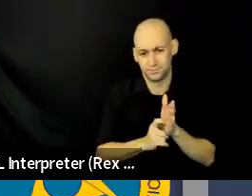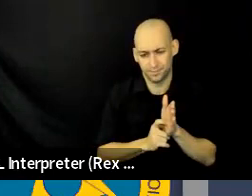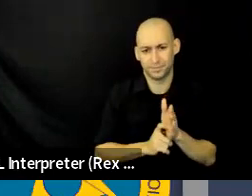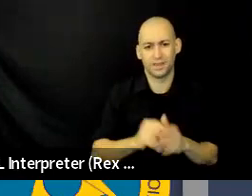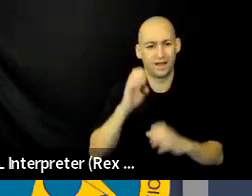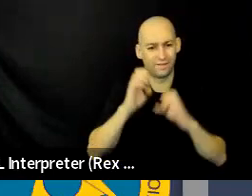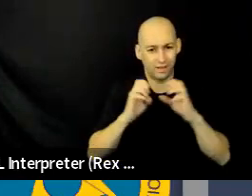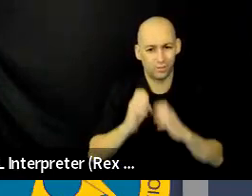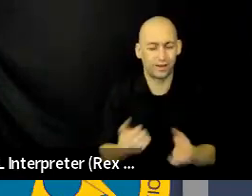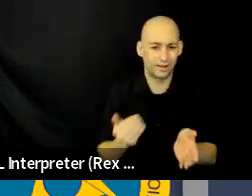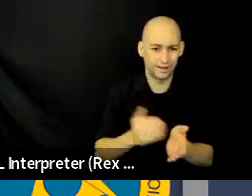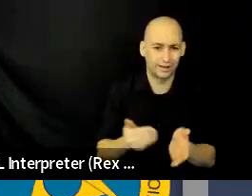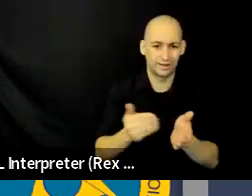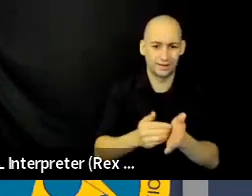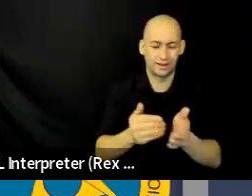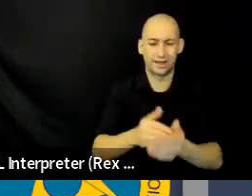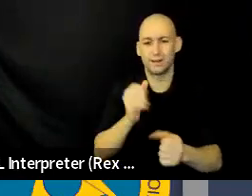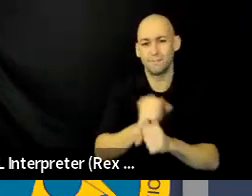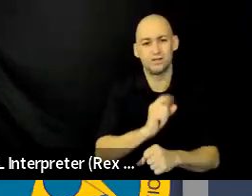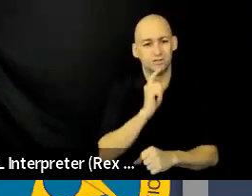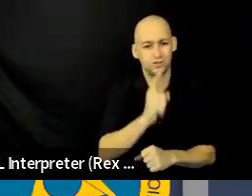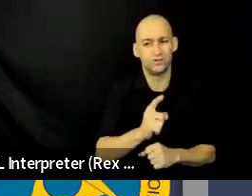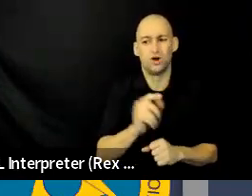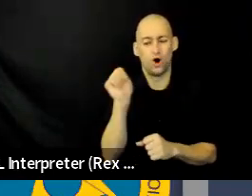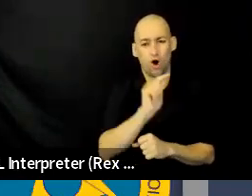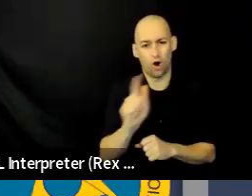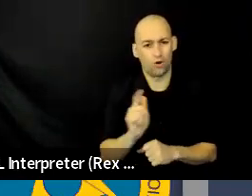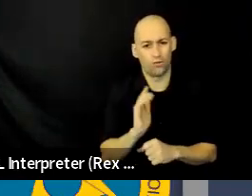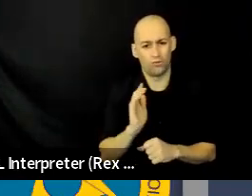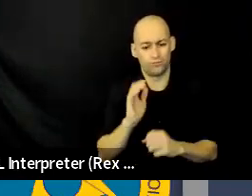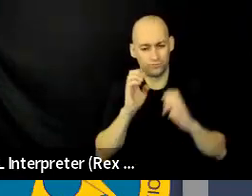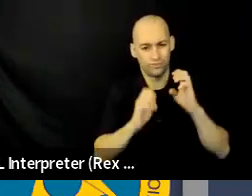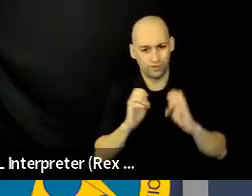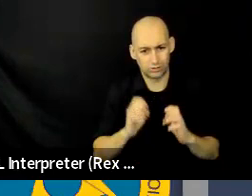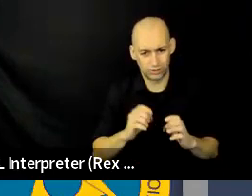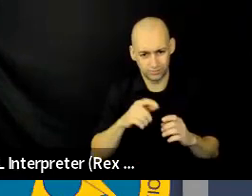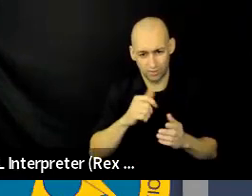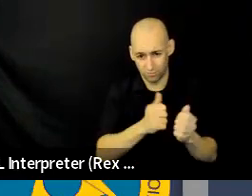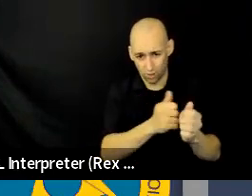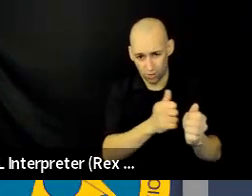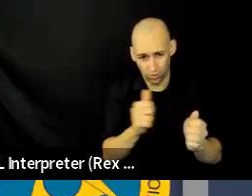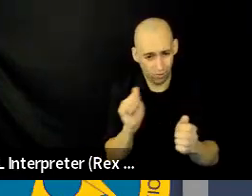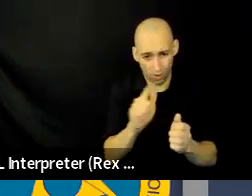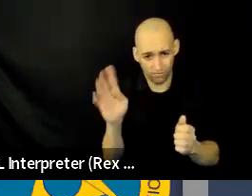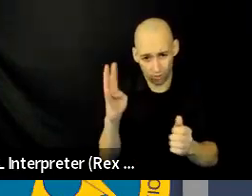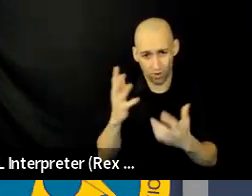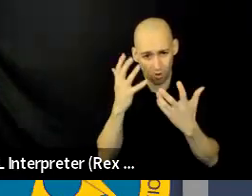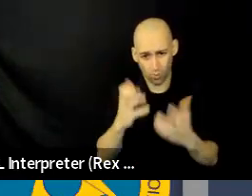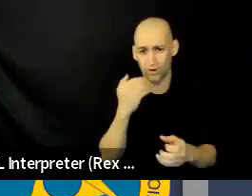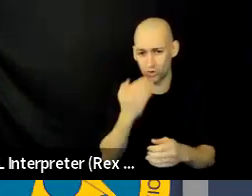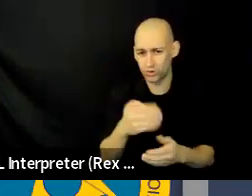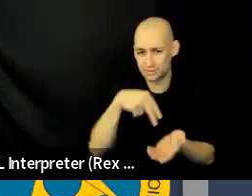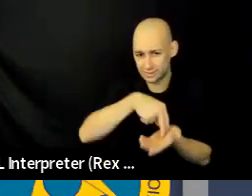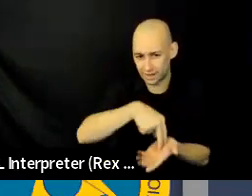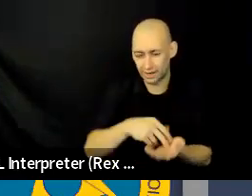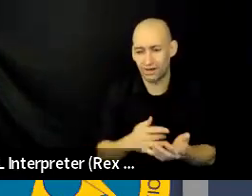and again and again just to ensure, are we following these 4 criteria for the resolution necessity? We want to be in good standing. We feel